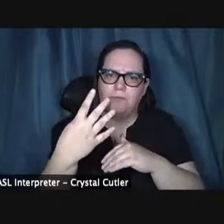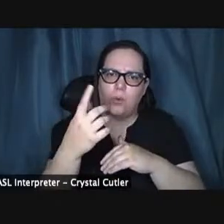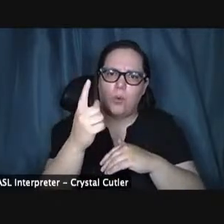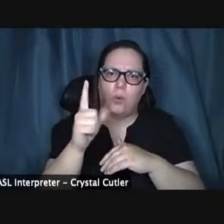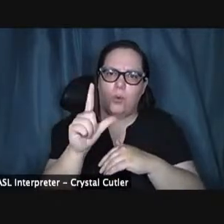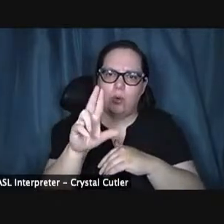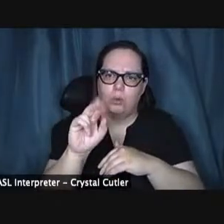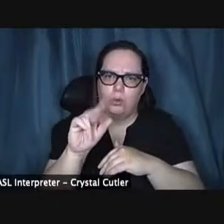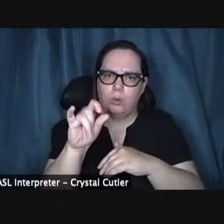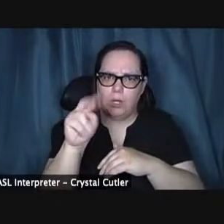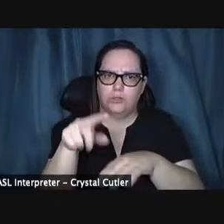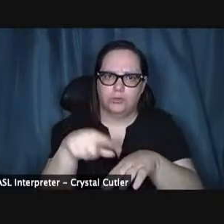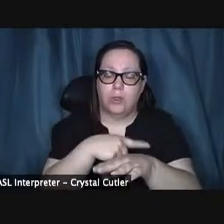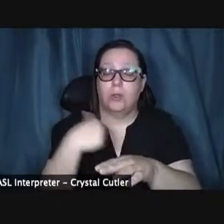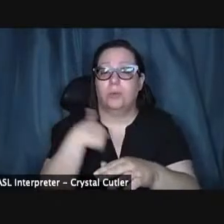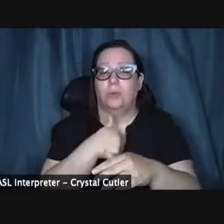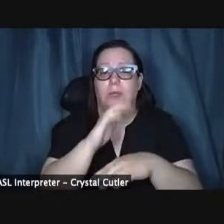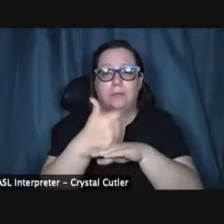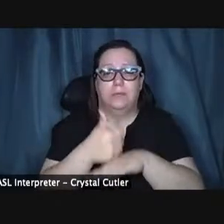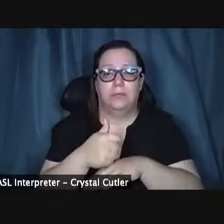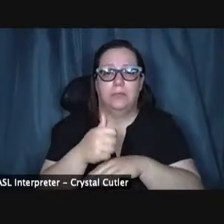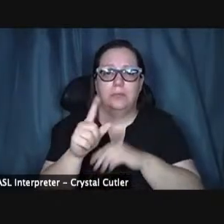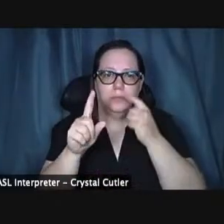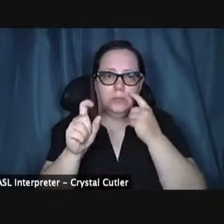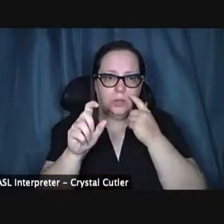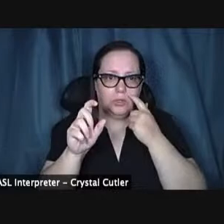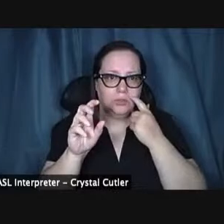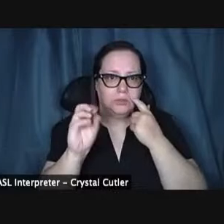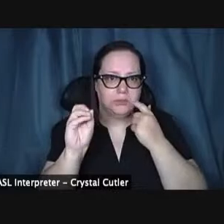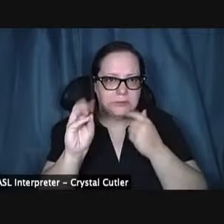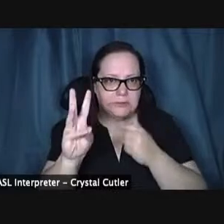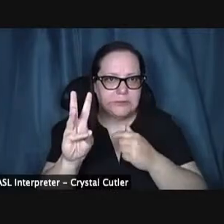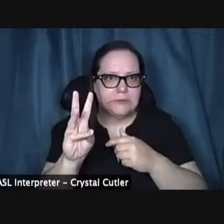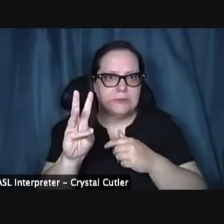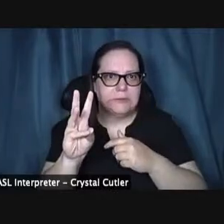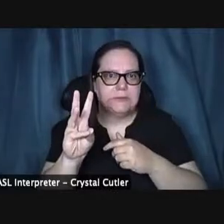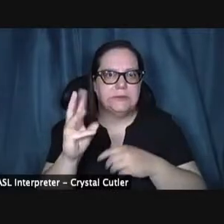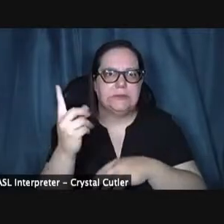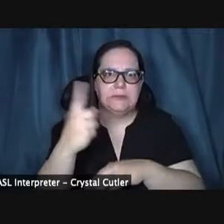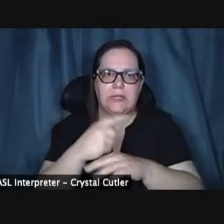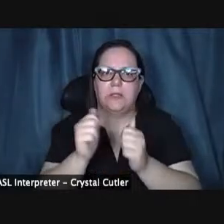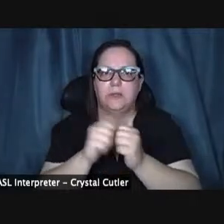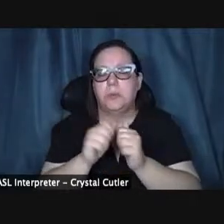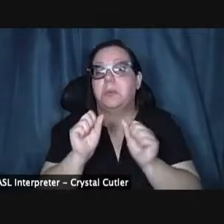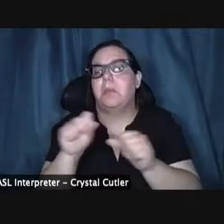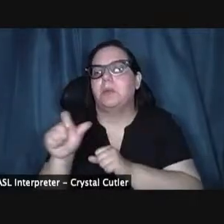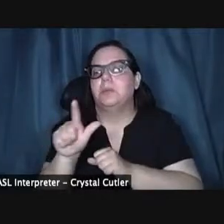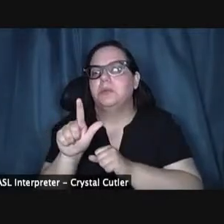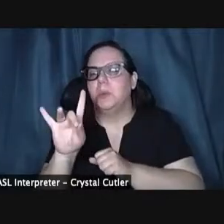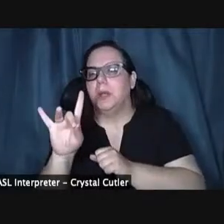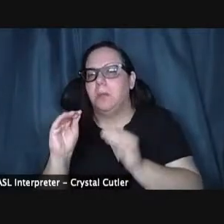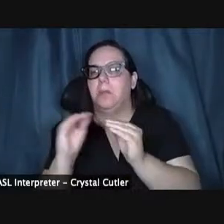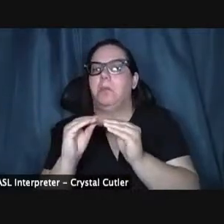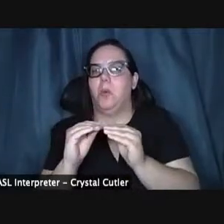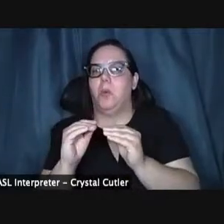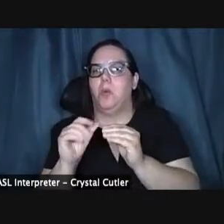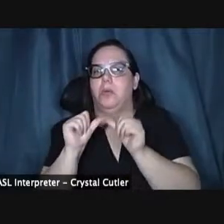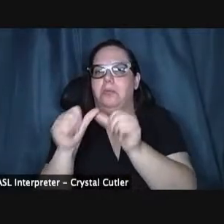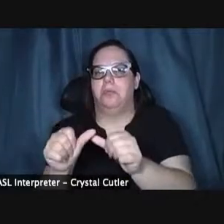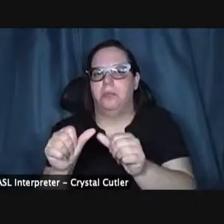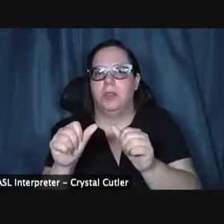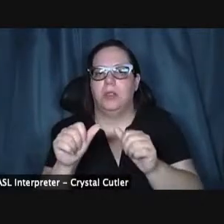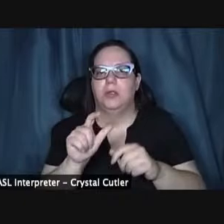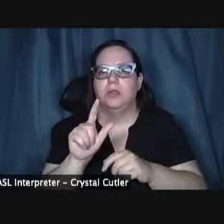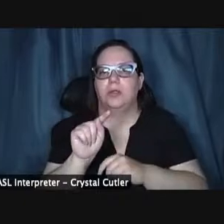106 days with 28 more total operational duration. The total traverse distance on